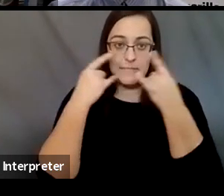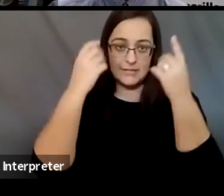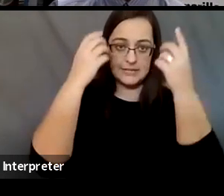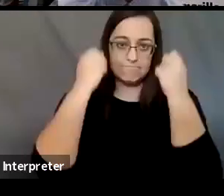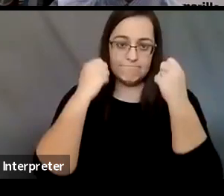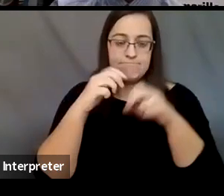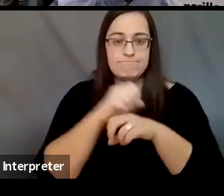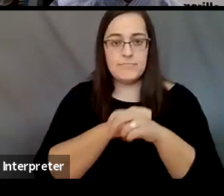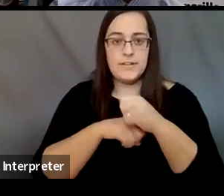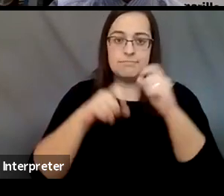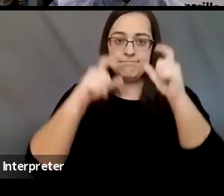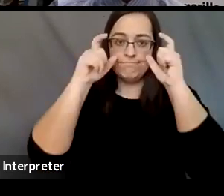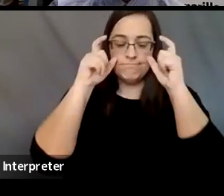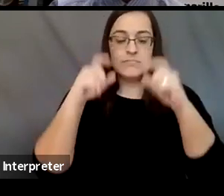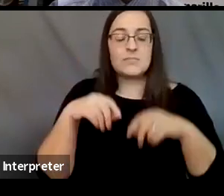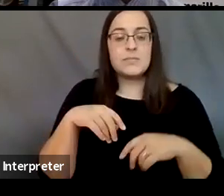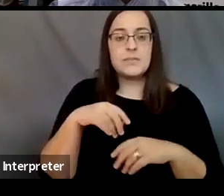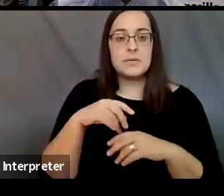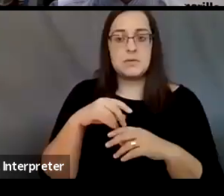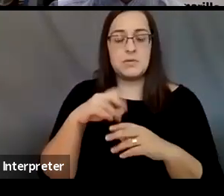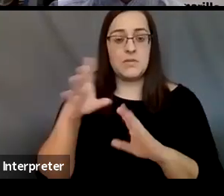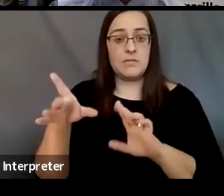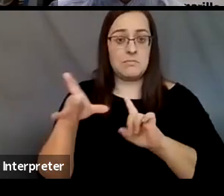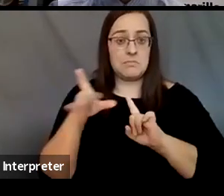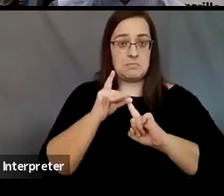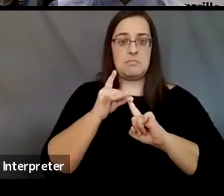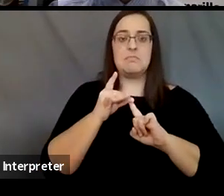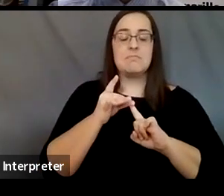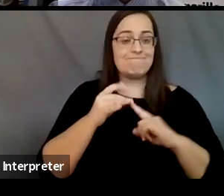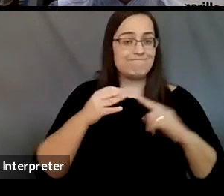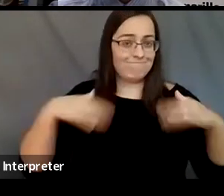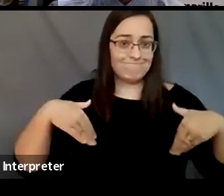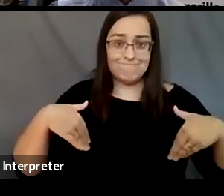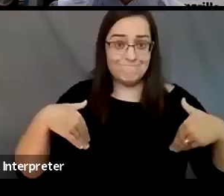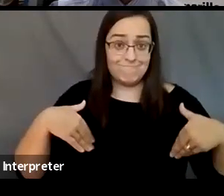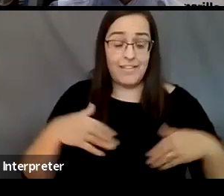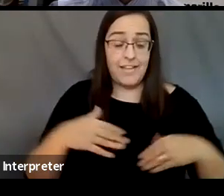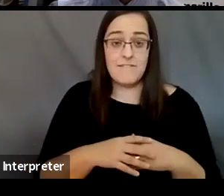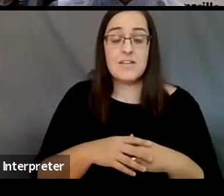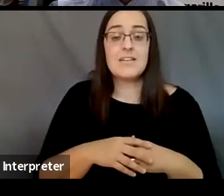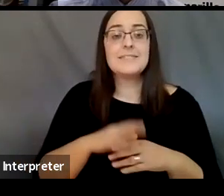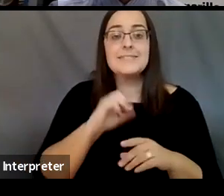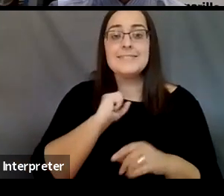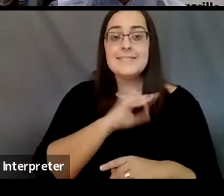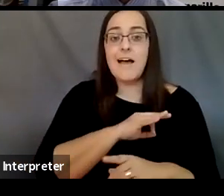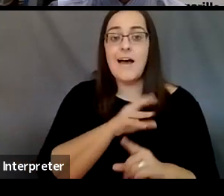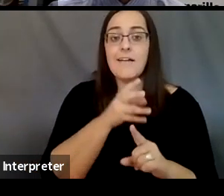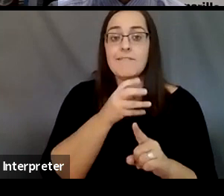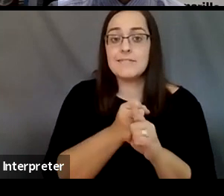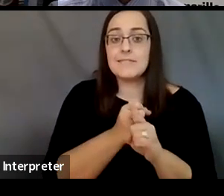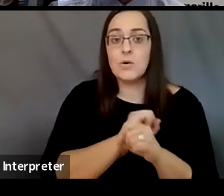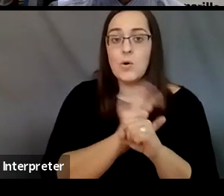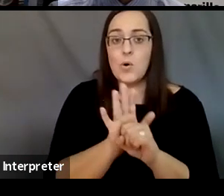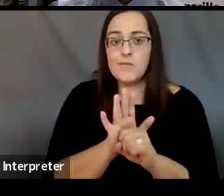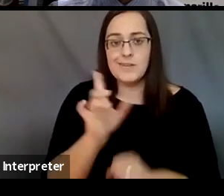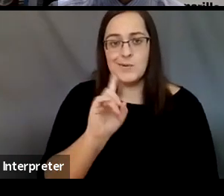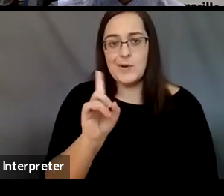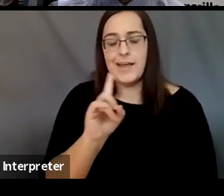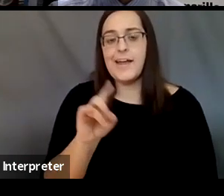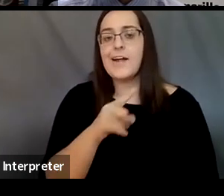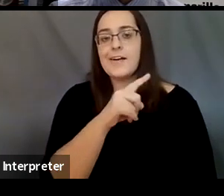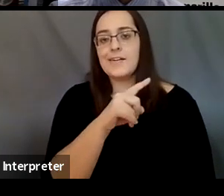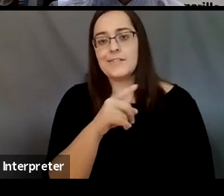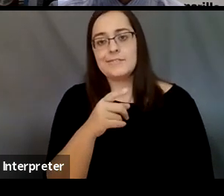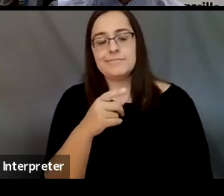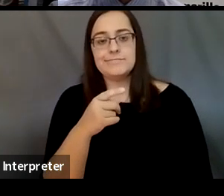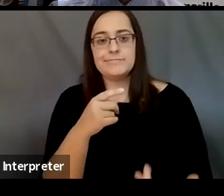no infectivity of staff in that situation. When staff have become infected, it's been because of a scenario where the patient